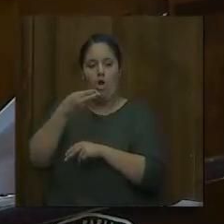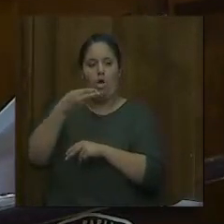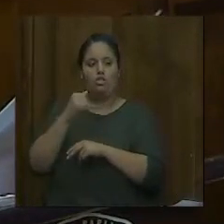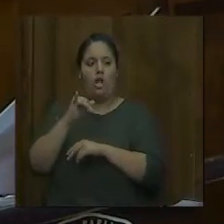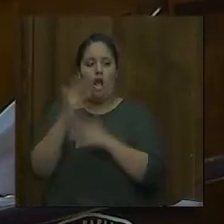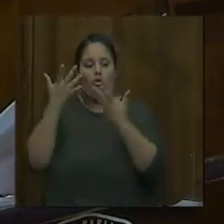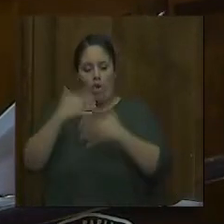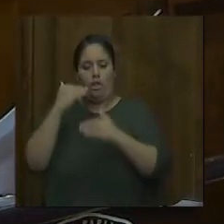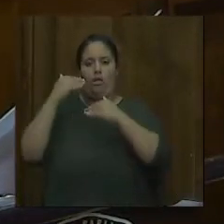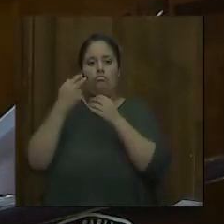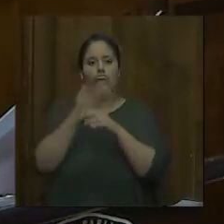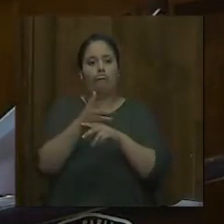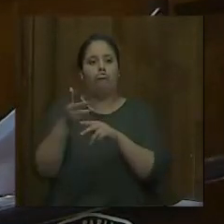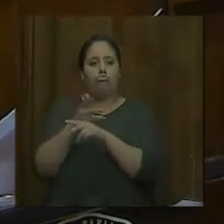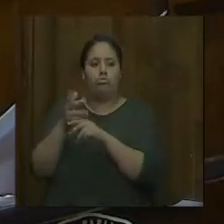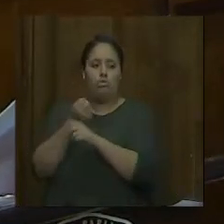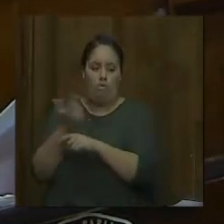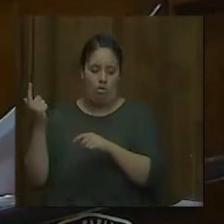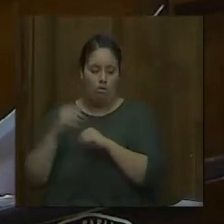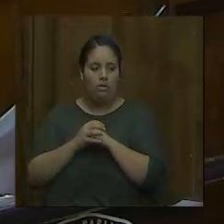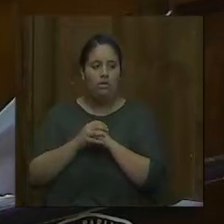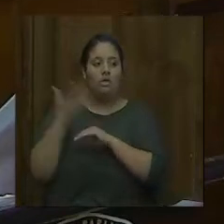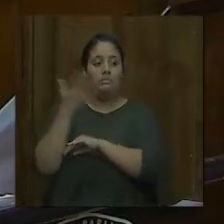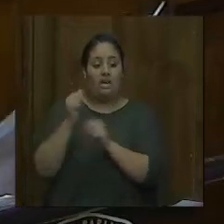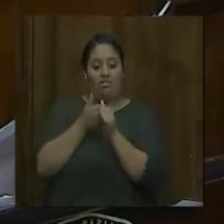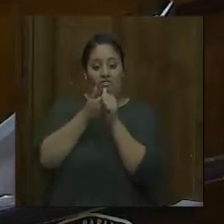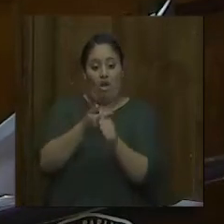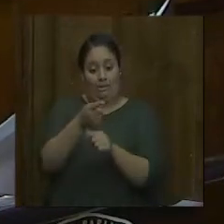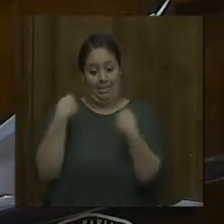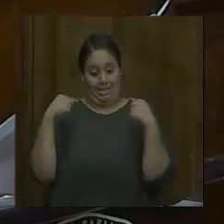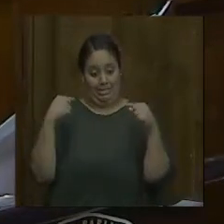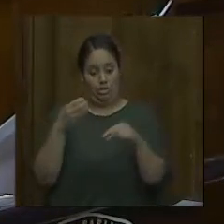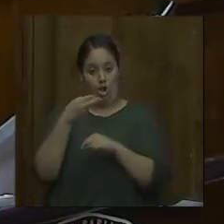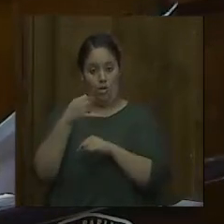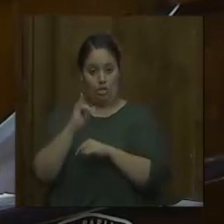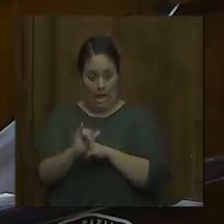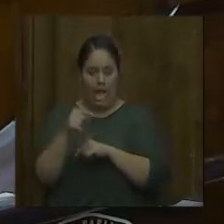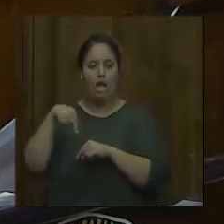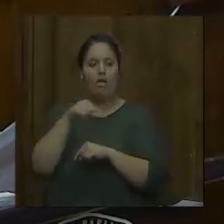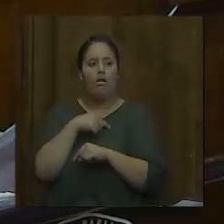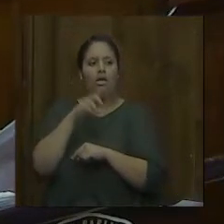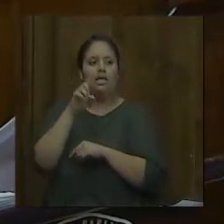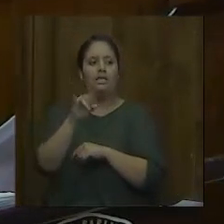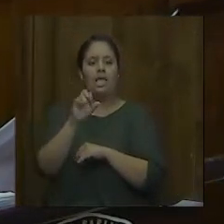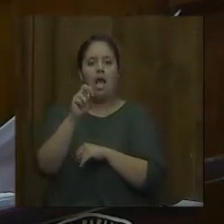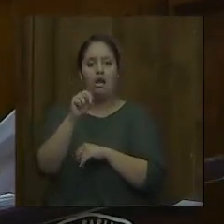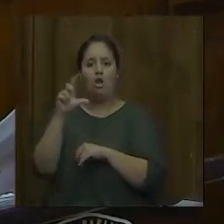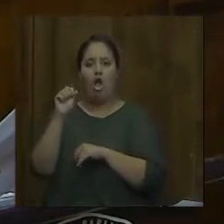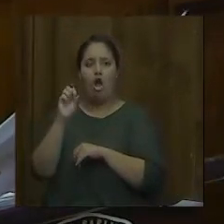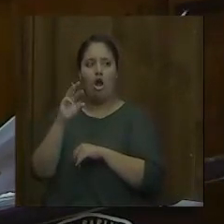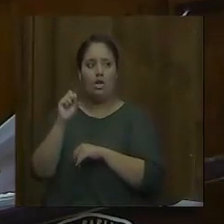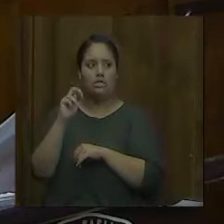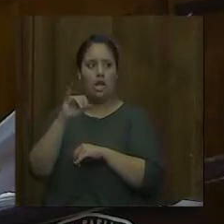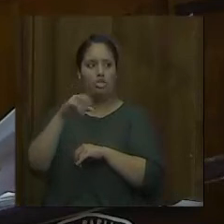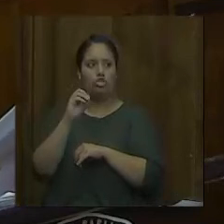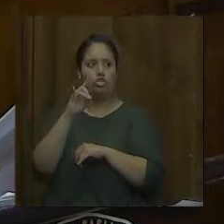already been rolled out in each district. Speaker, following the success of the OHI, the couple Dion Lawrence and